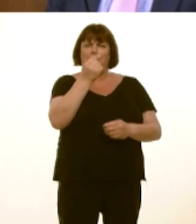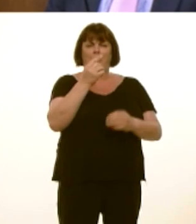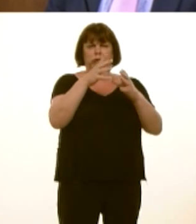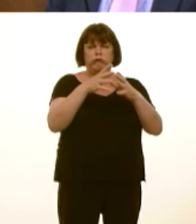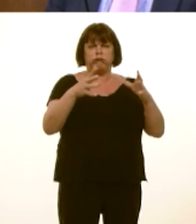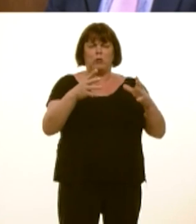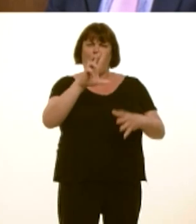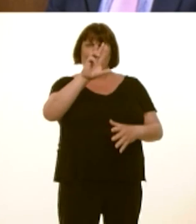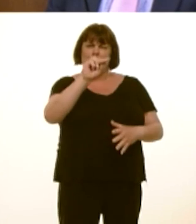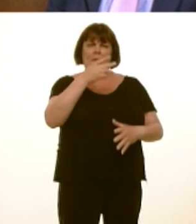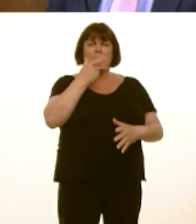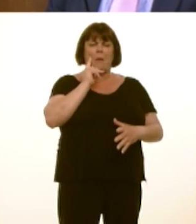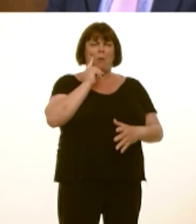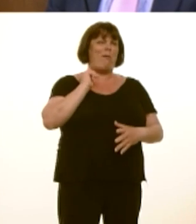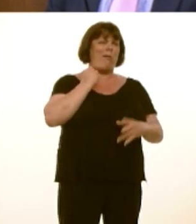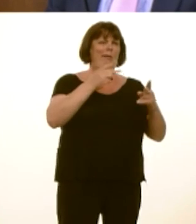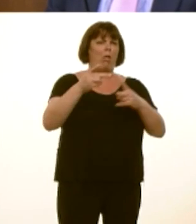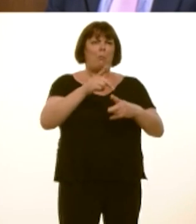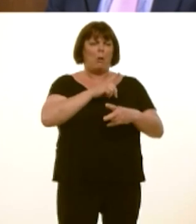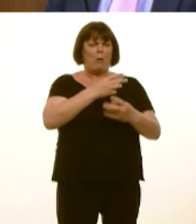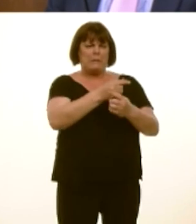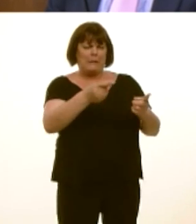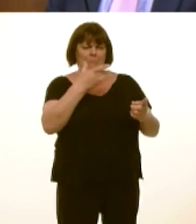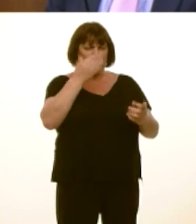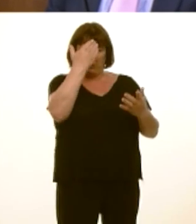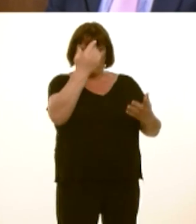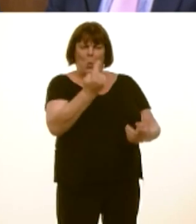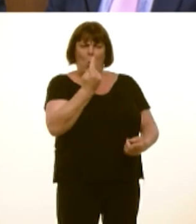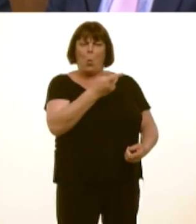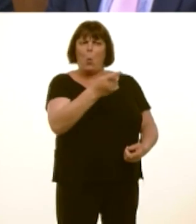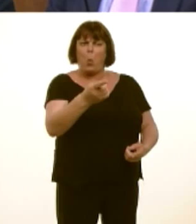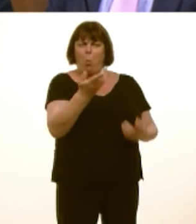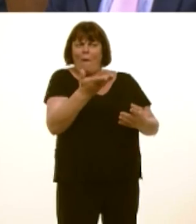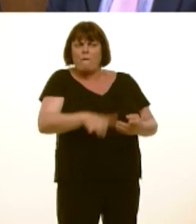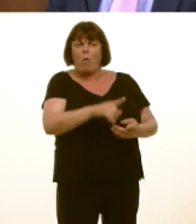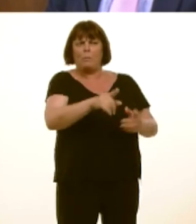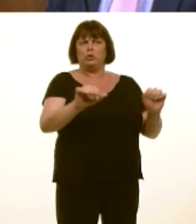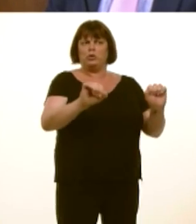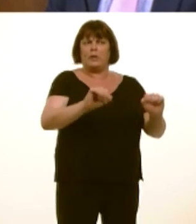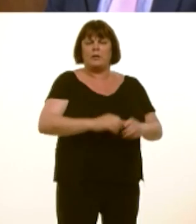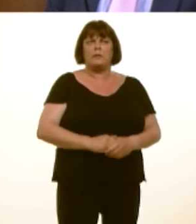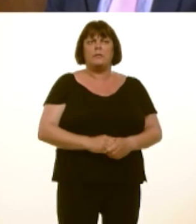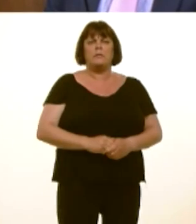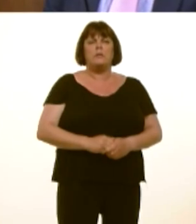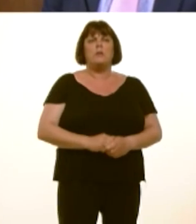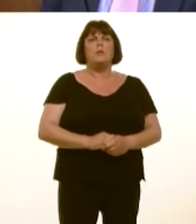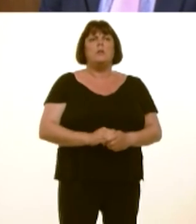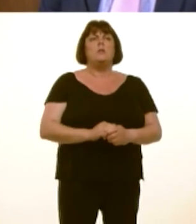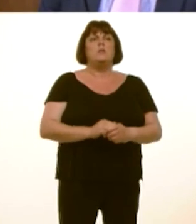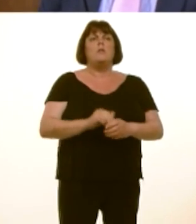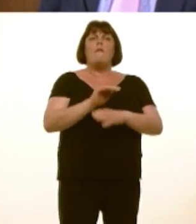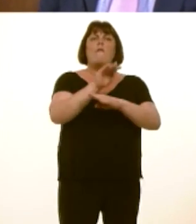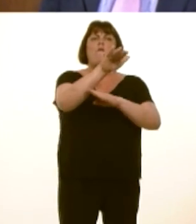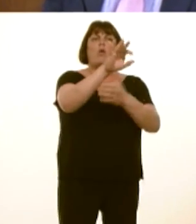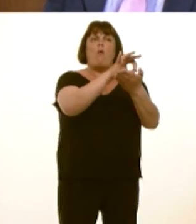further identifications are completed. I can say that the Foreign and Commonwealth Office are leading the UK government